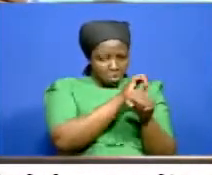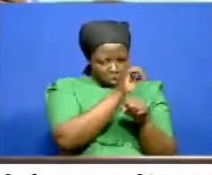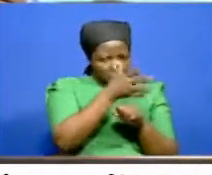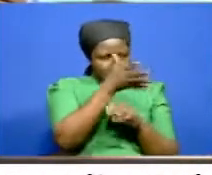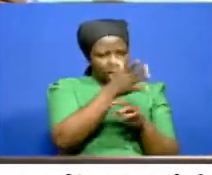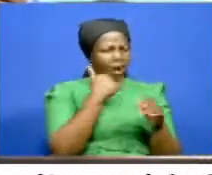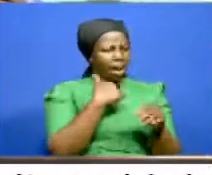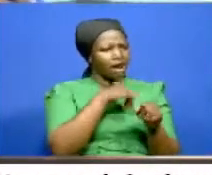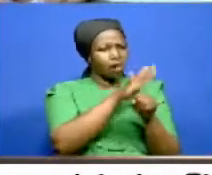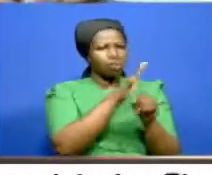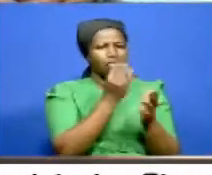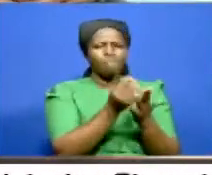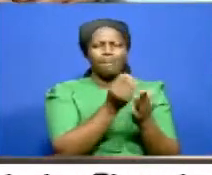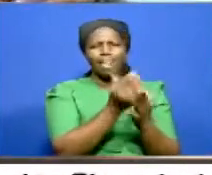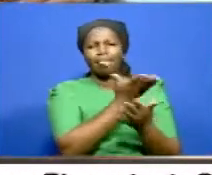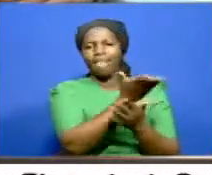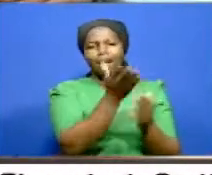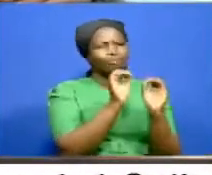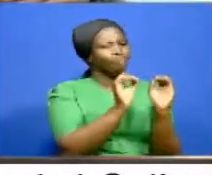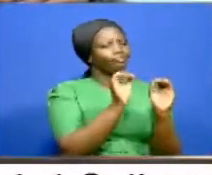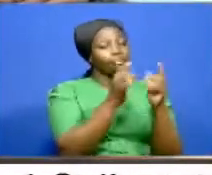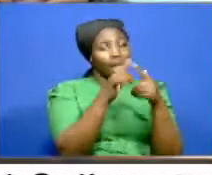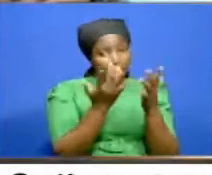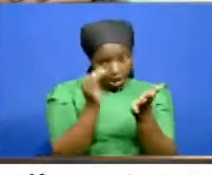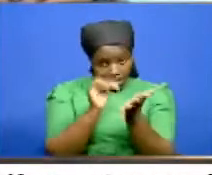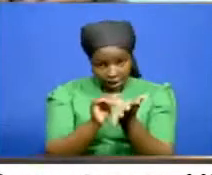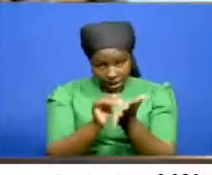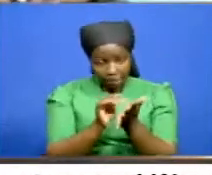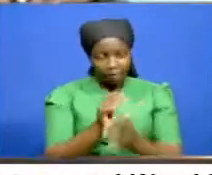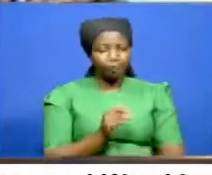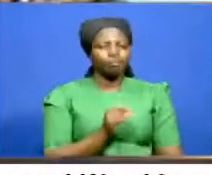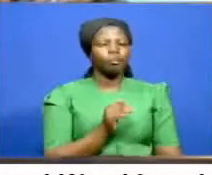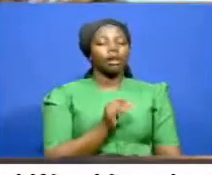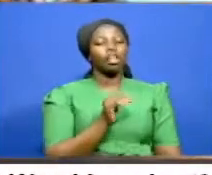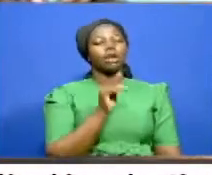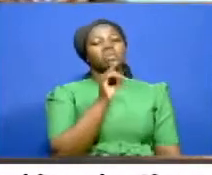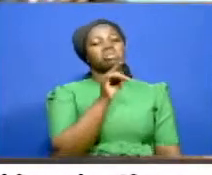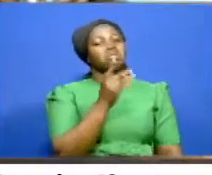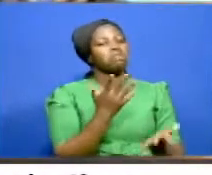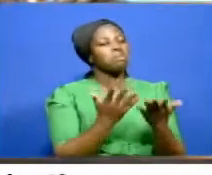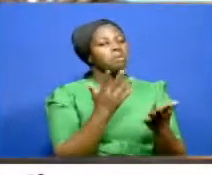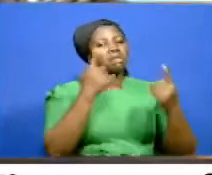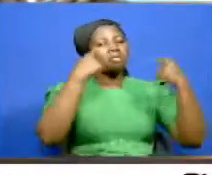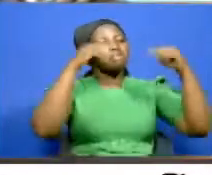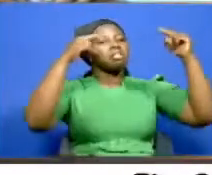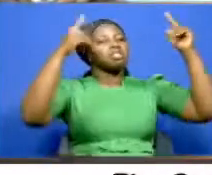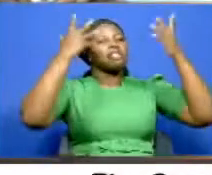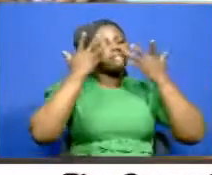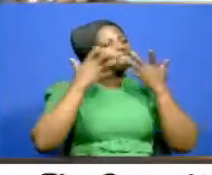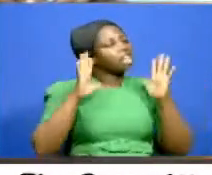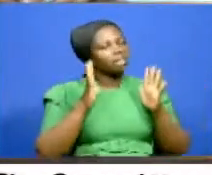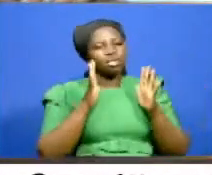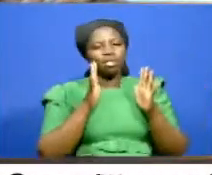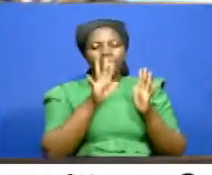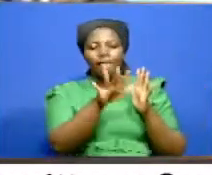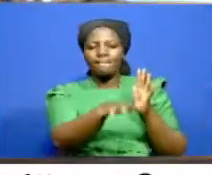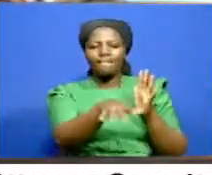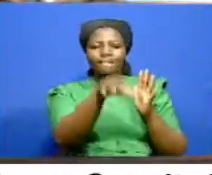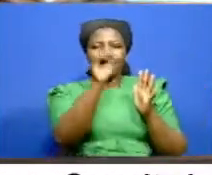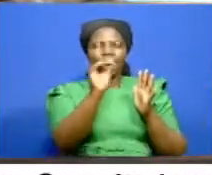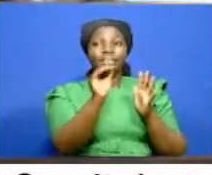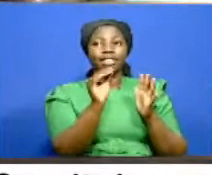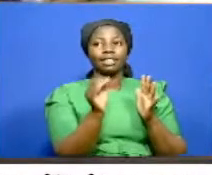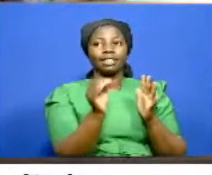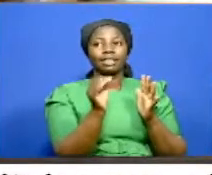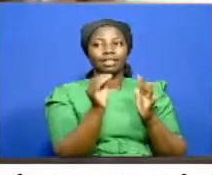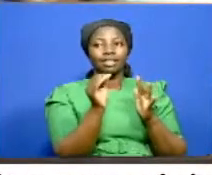wasn't much money going around. But then again, you were maybe successful, quite successful enough in finding